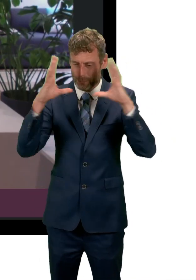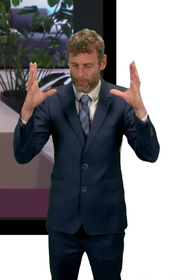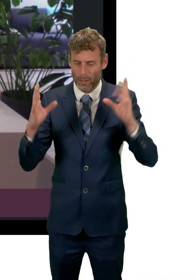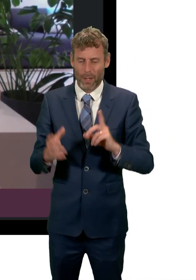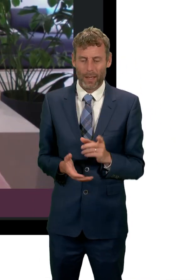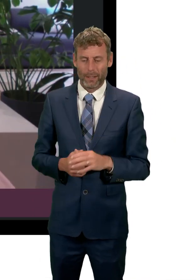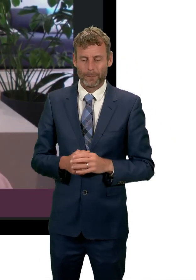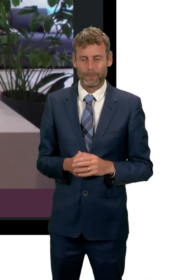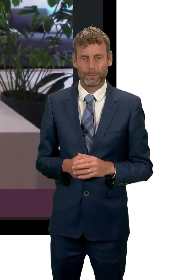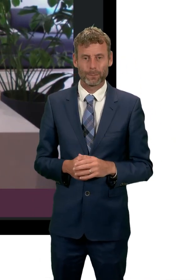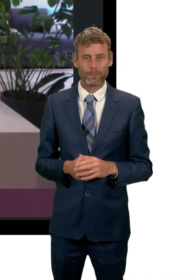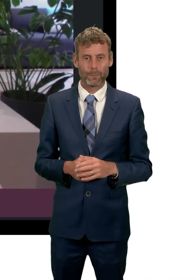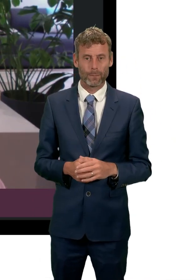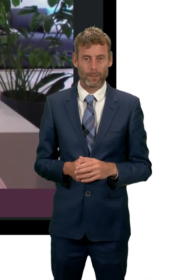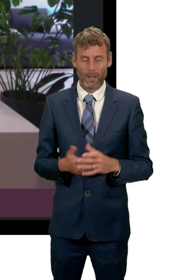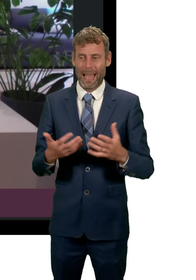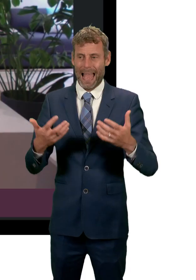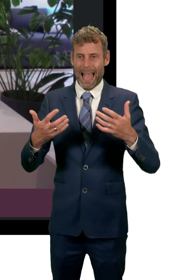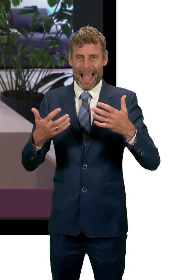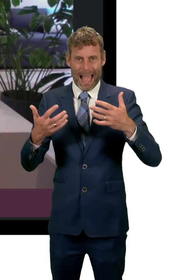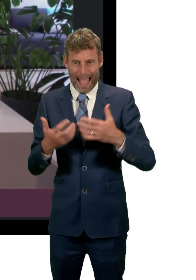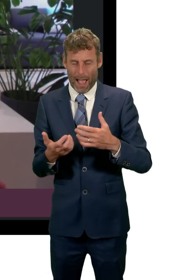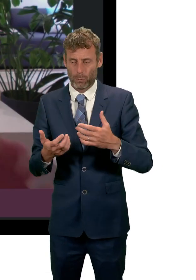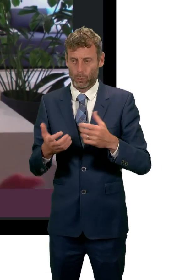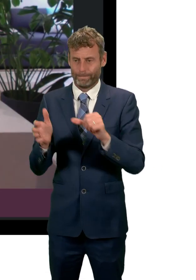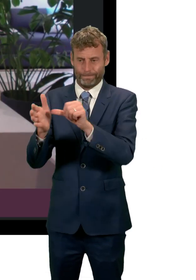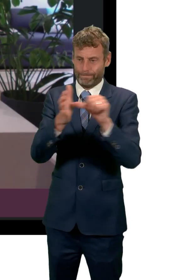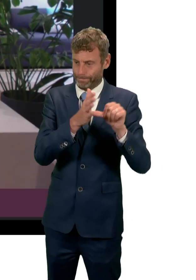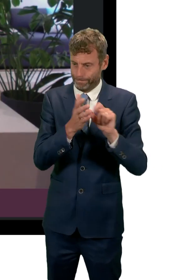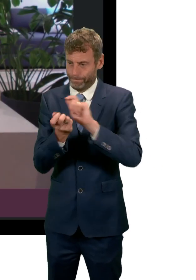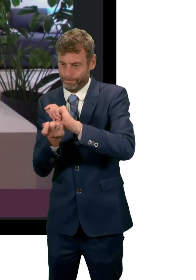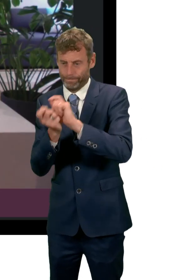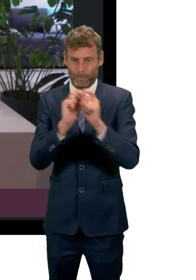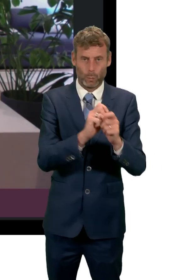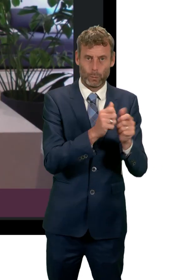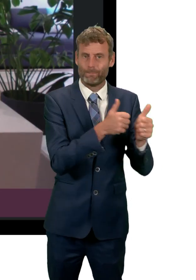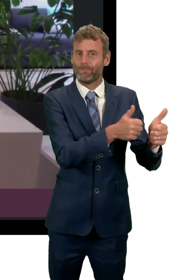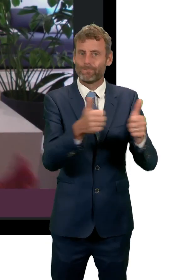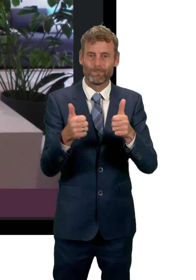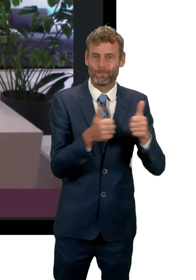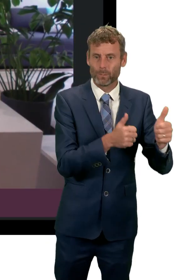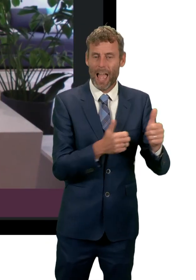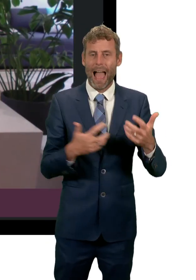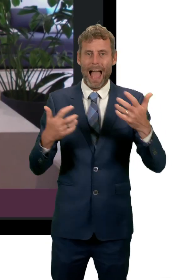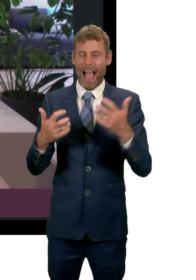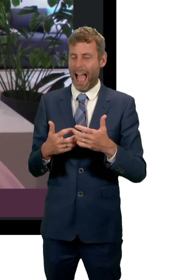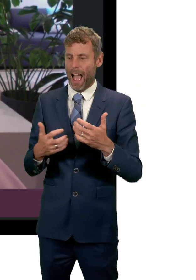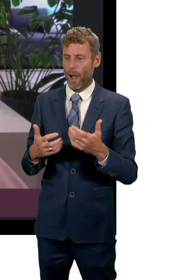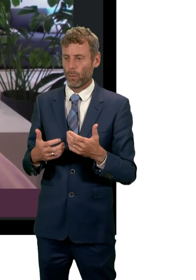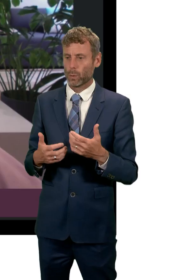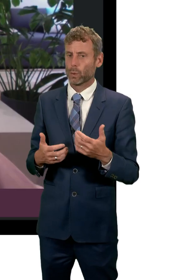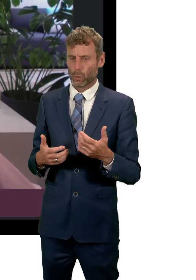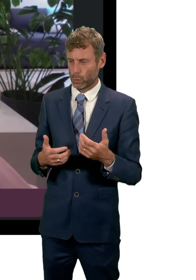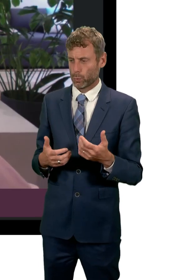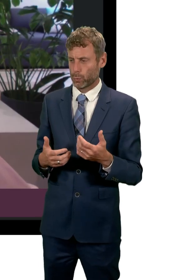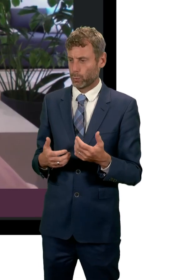can actually turn vicious cycles into virtuous cycles. And, you know, 2 + 2 = 5. You can get an additional